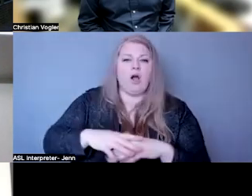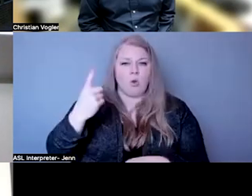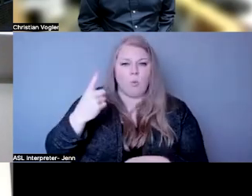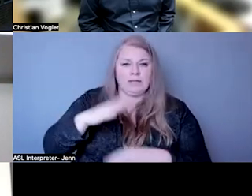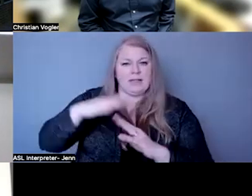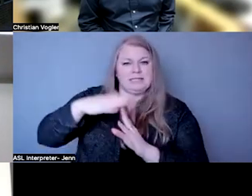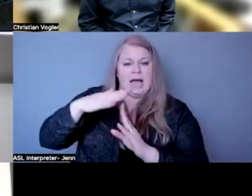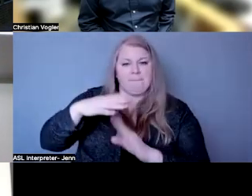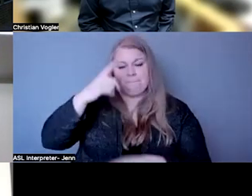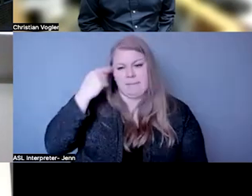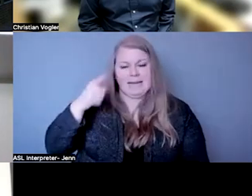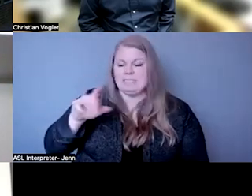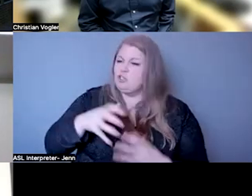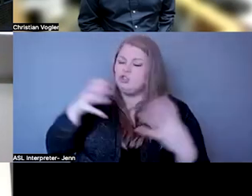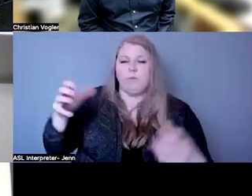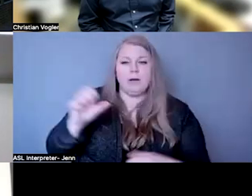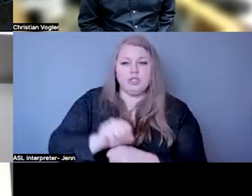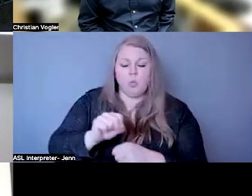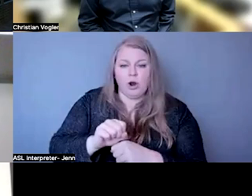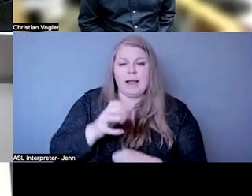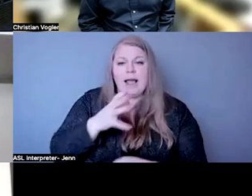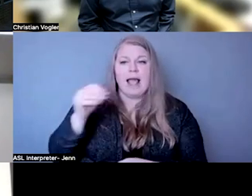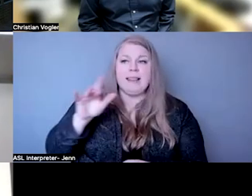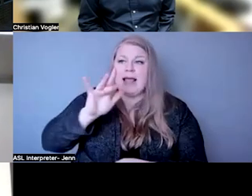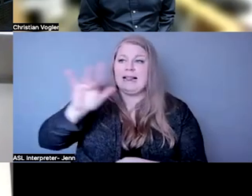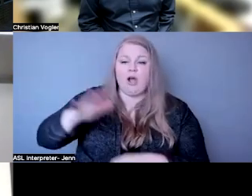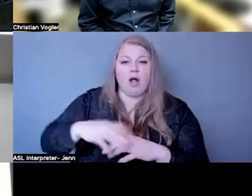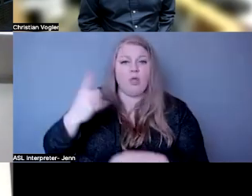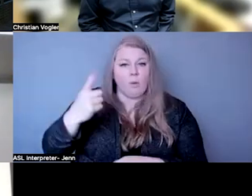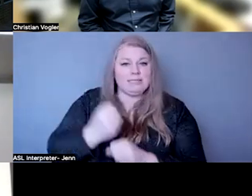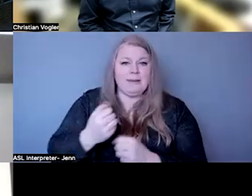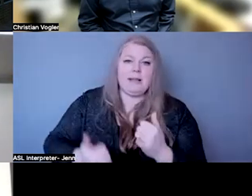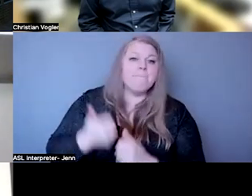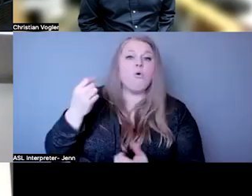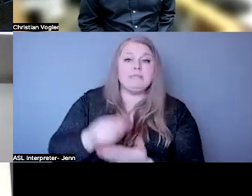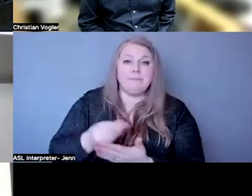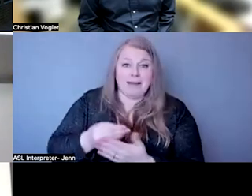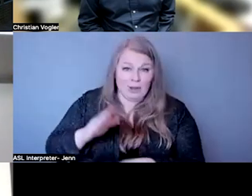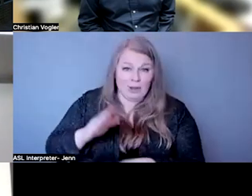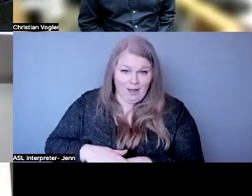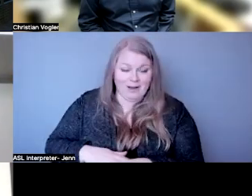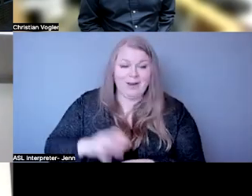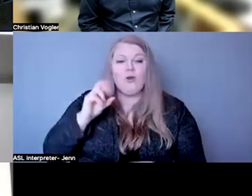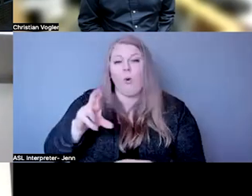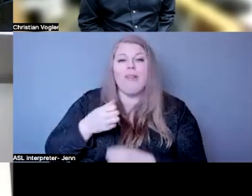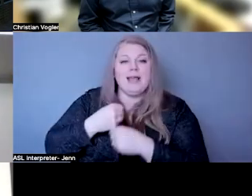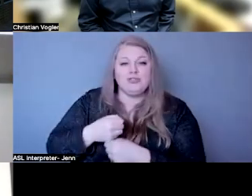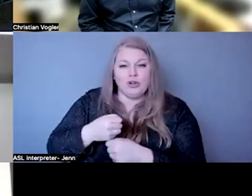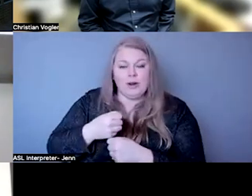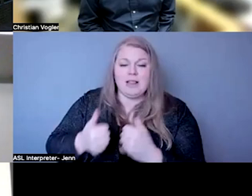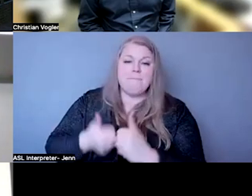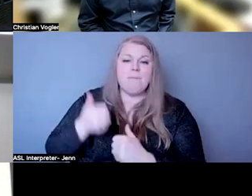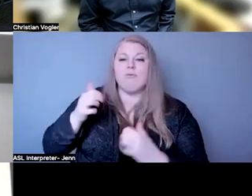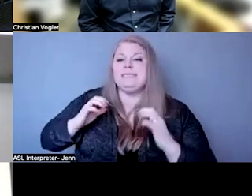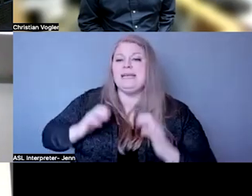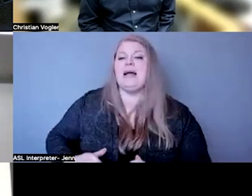top because it's just too much work. And they click on the ones that they make the most money on, or that generate the most